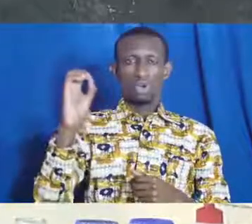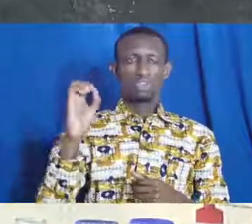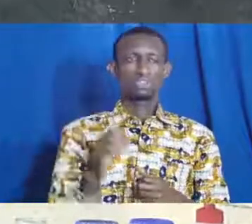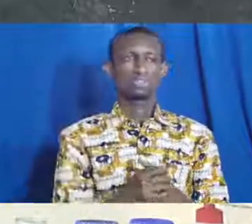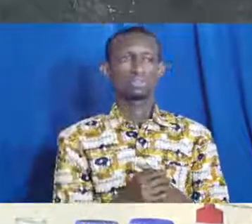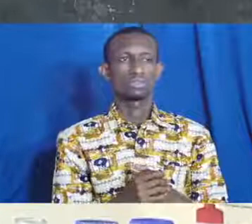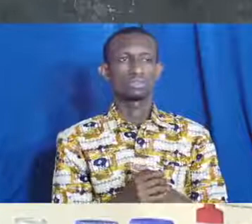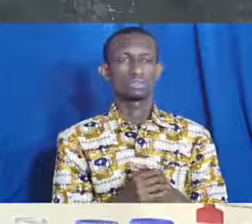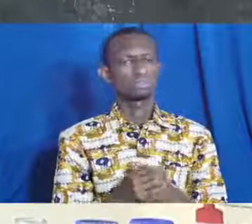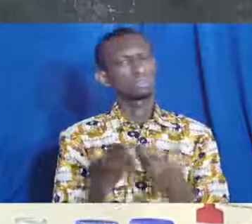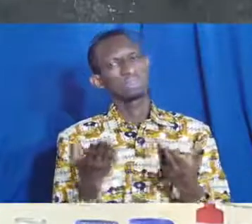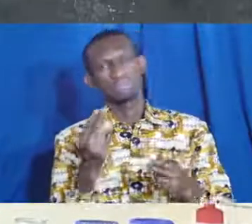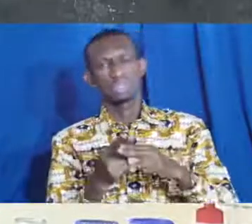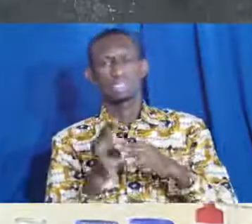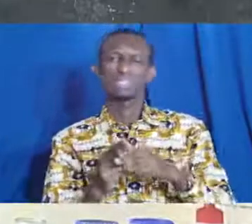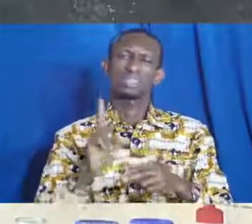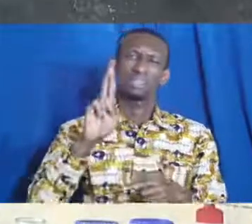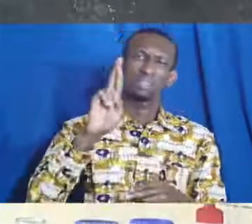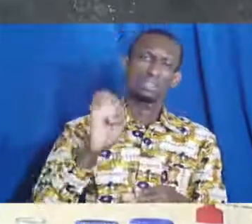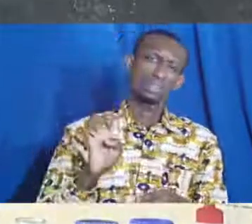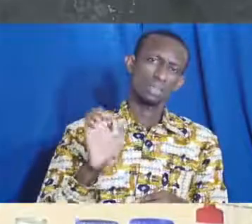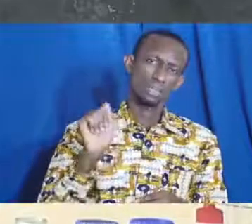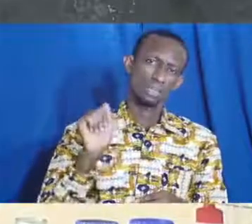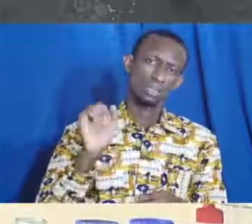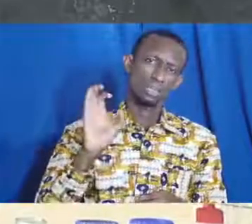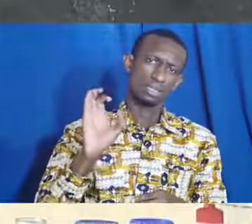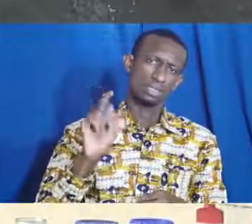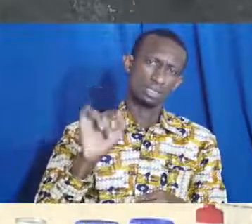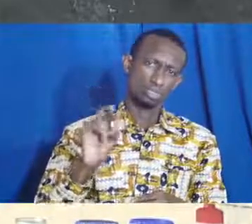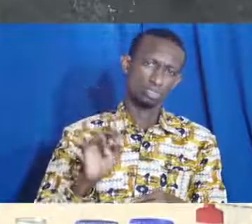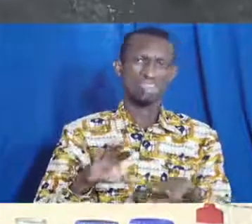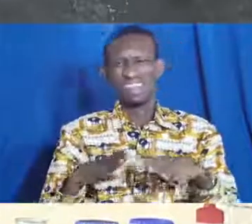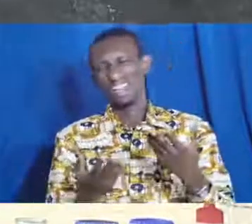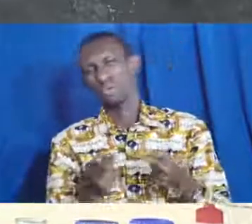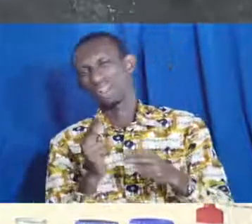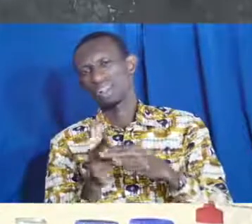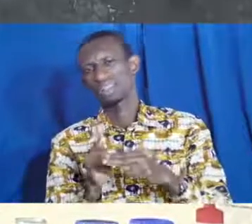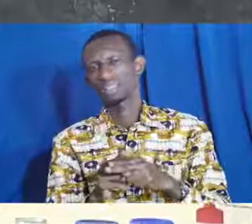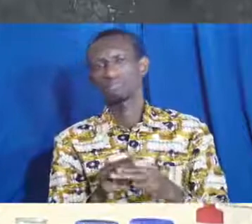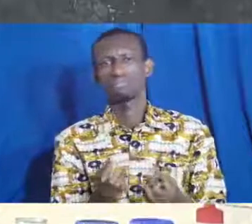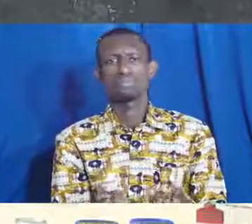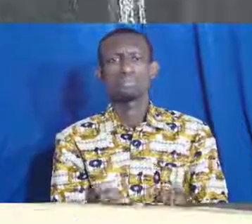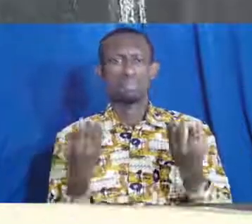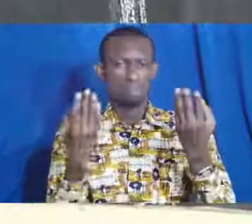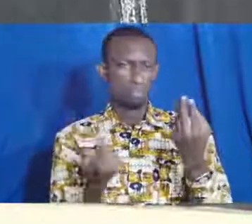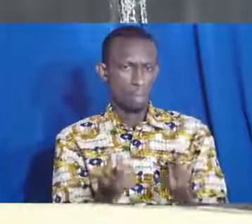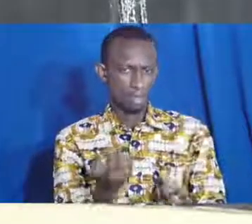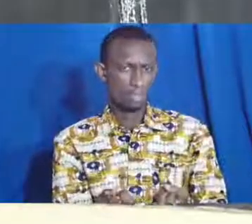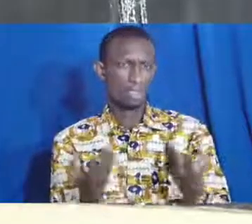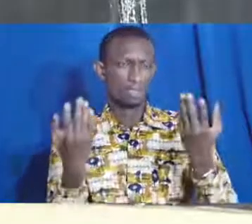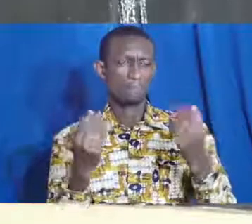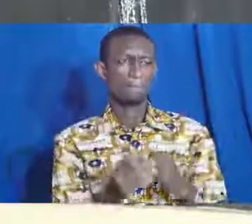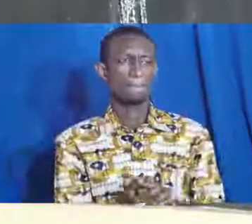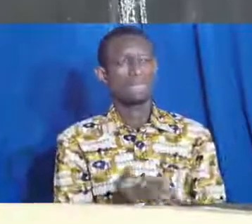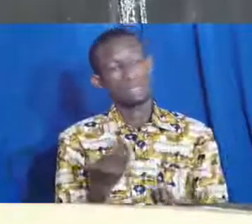it burning. So this type of reaction is called, mainly it is called, or in